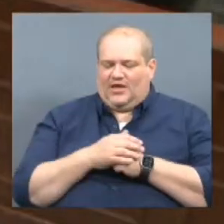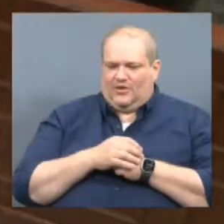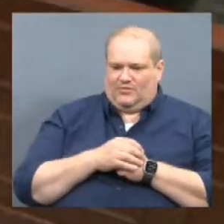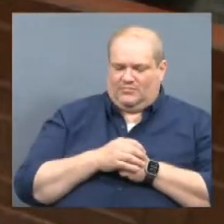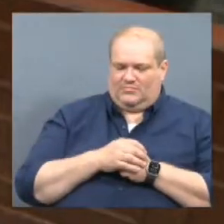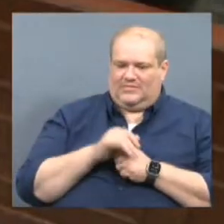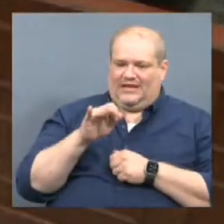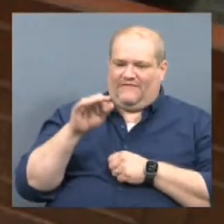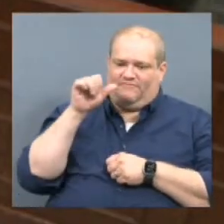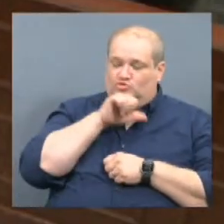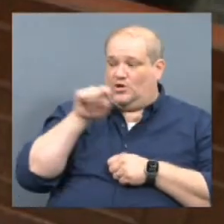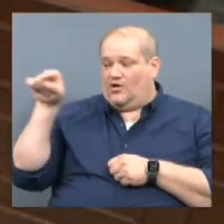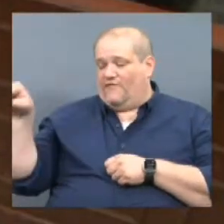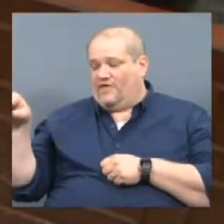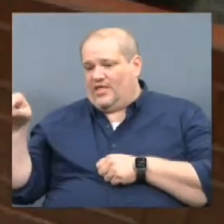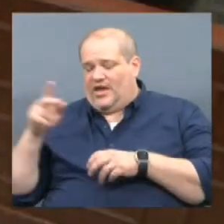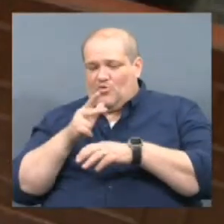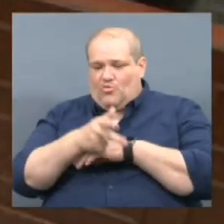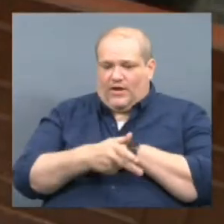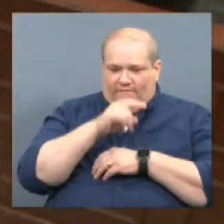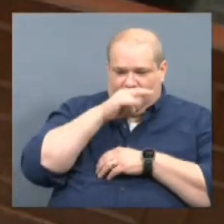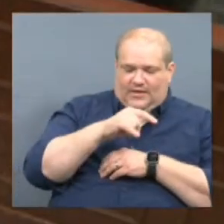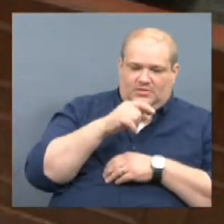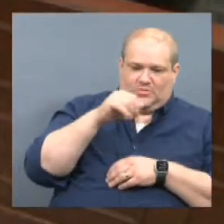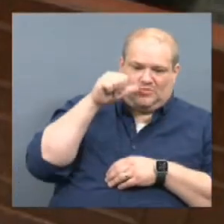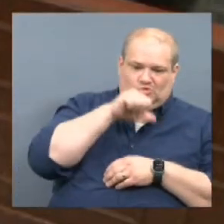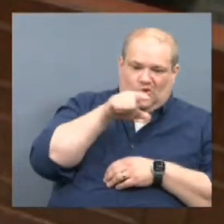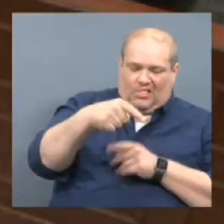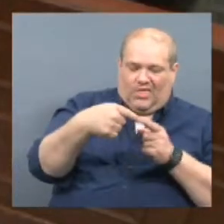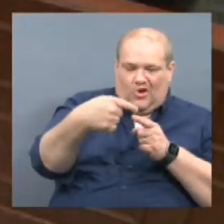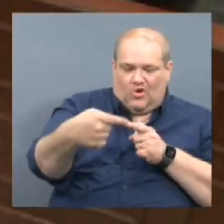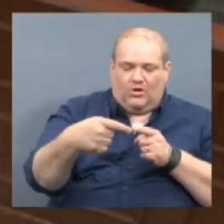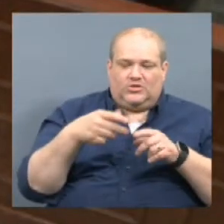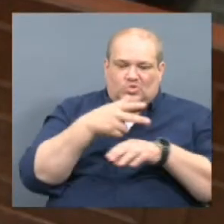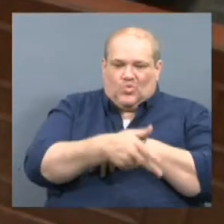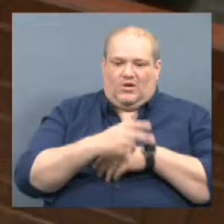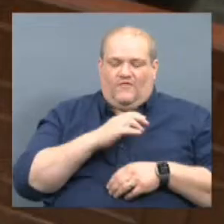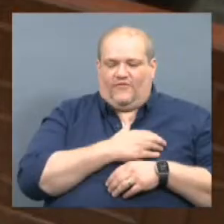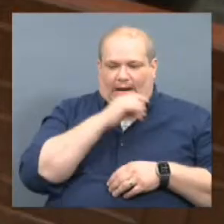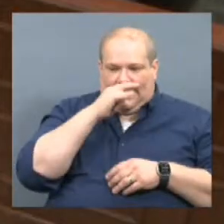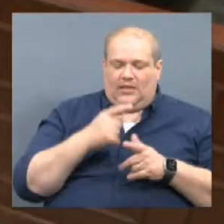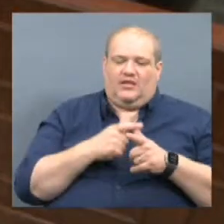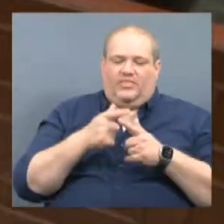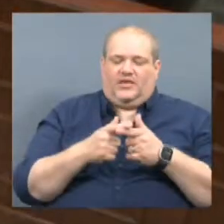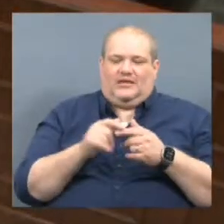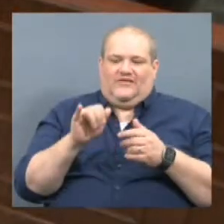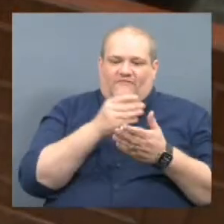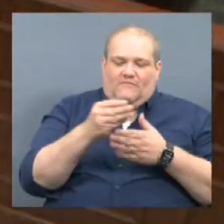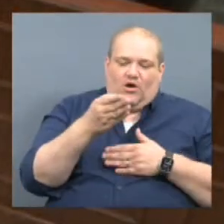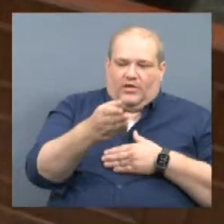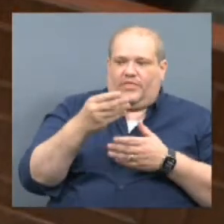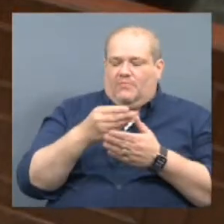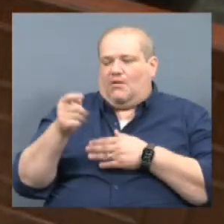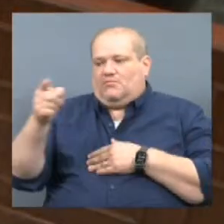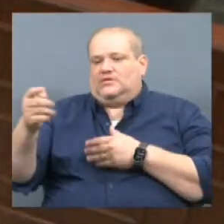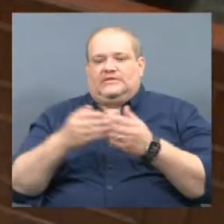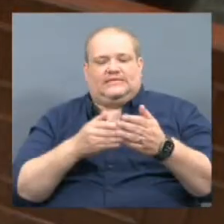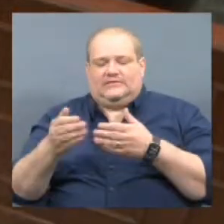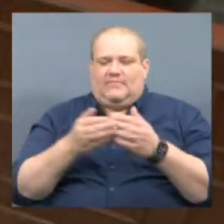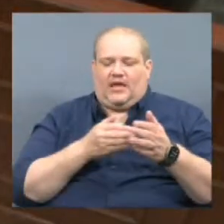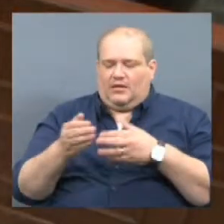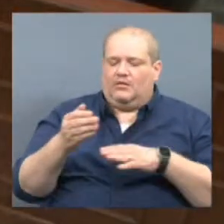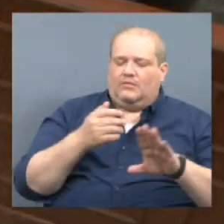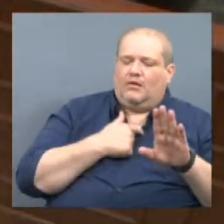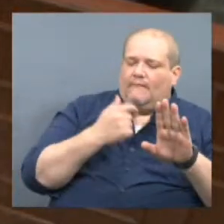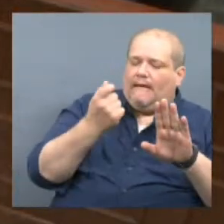Whether they got Sean? drunk down the street and run over one of our kids, or they got drunk across the street and run over one of our kids, whether they bought it there or there, it doesn't matter. No,